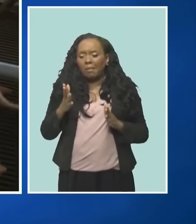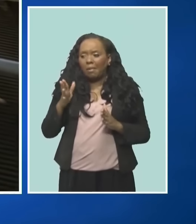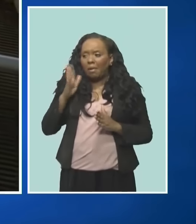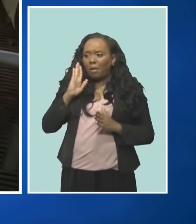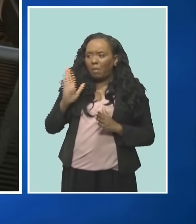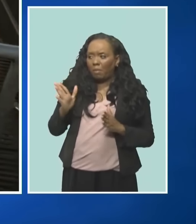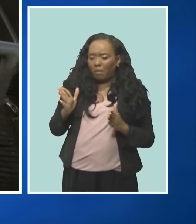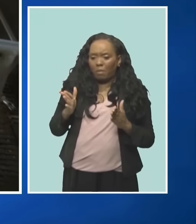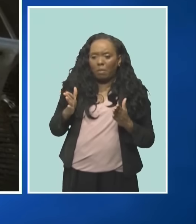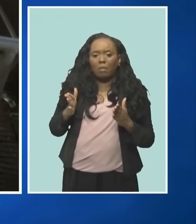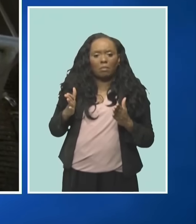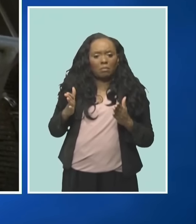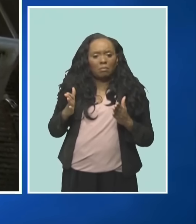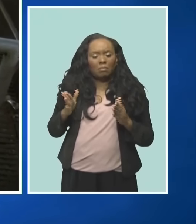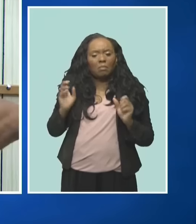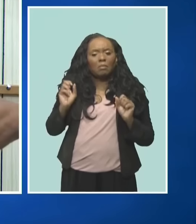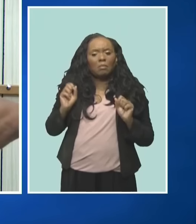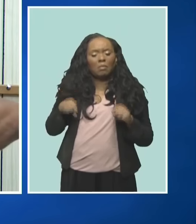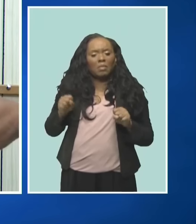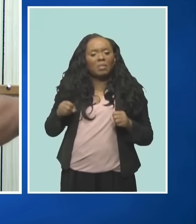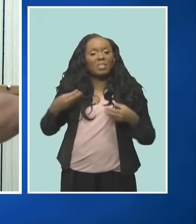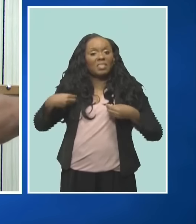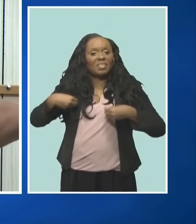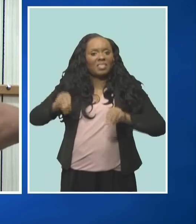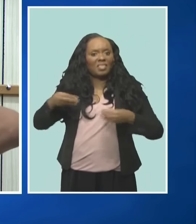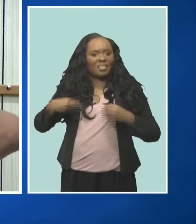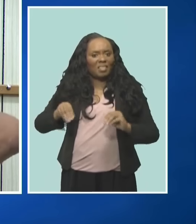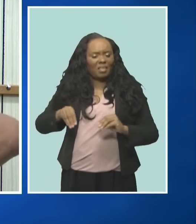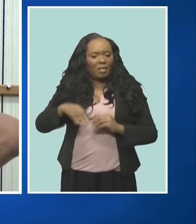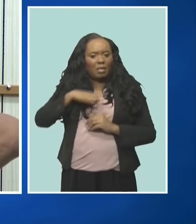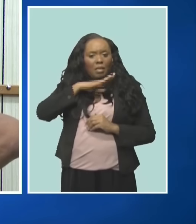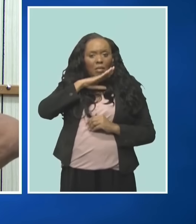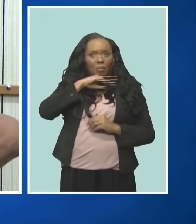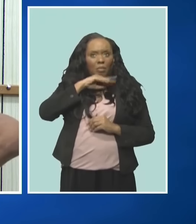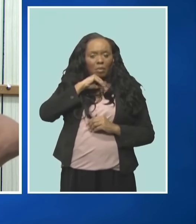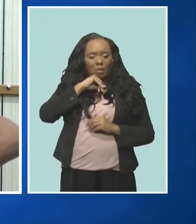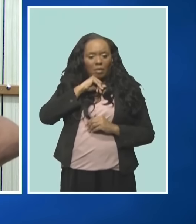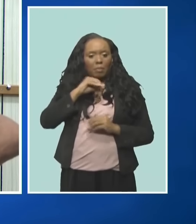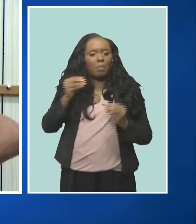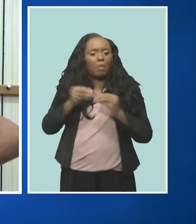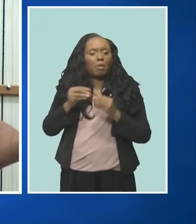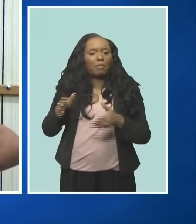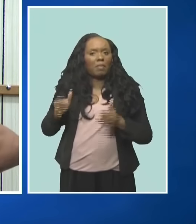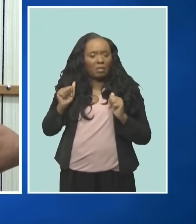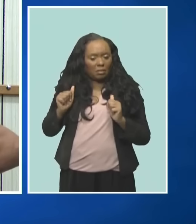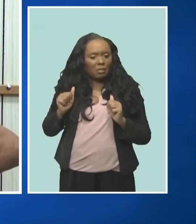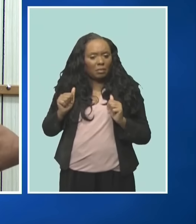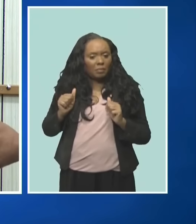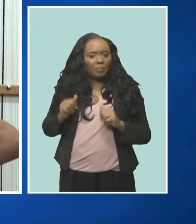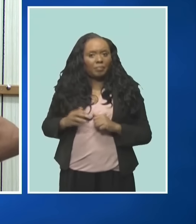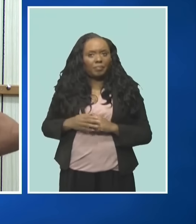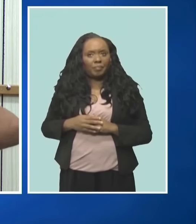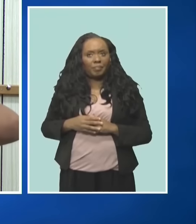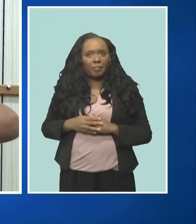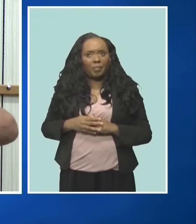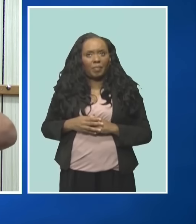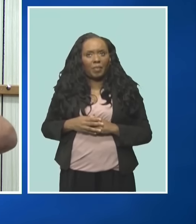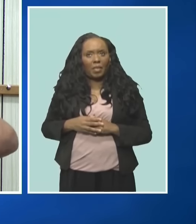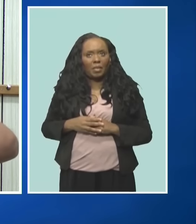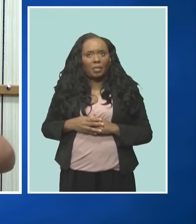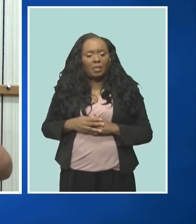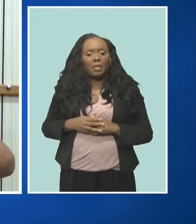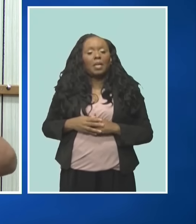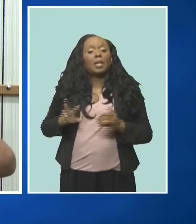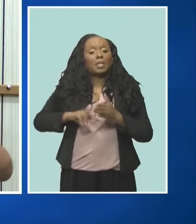get a pig to market as quickly as possible, and that cost and that savings will go back to the